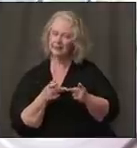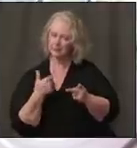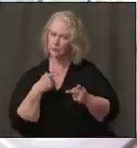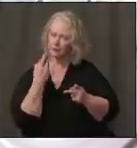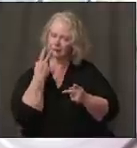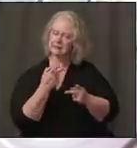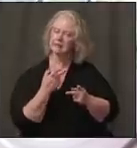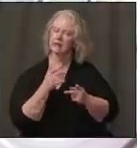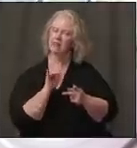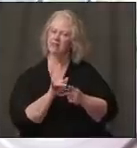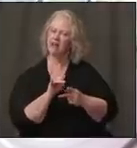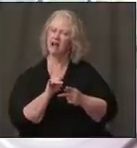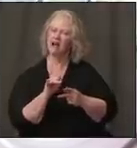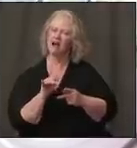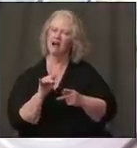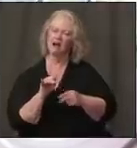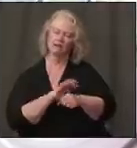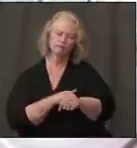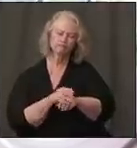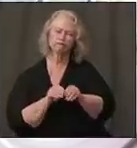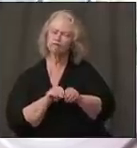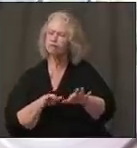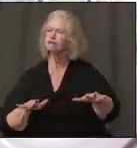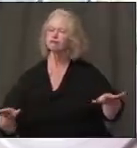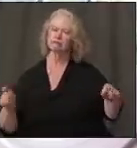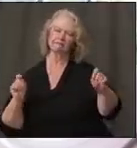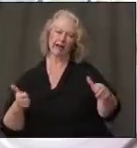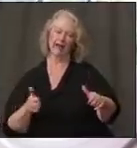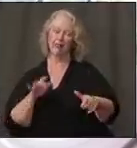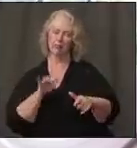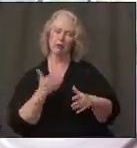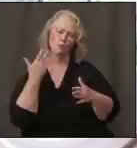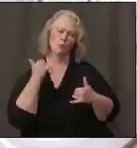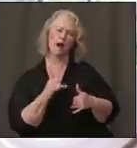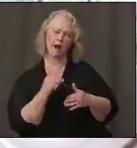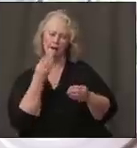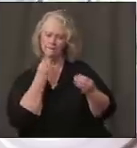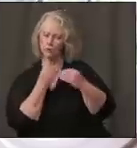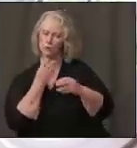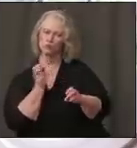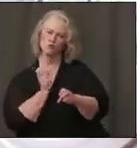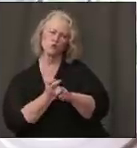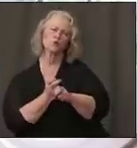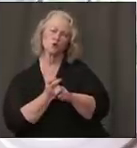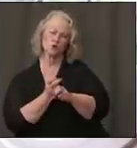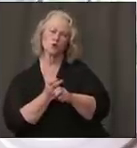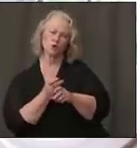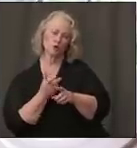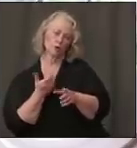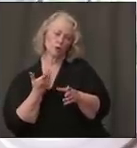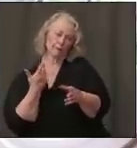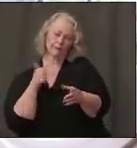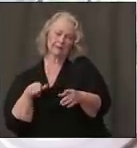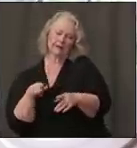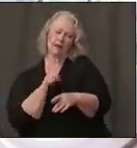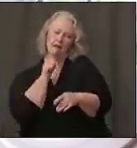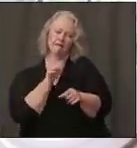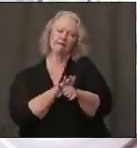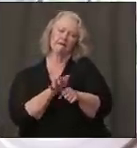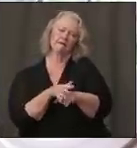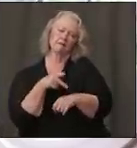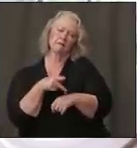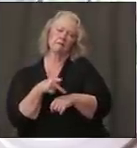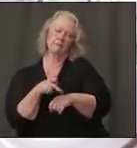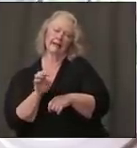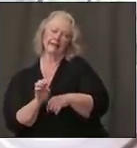those facilities. And that's what's impacting the food supply chain right now, getting the proper protective equipment into those facilities. And so we need